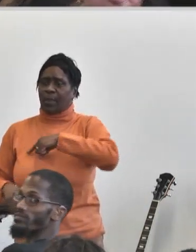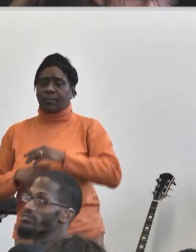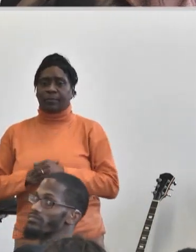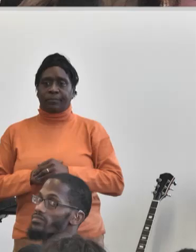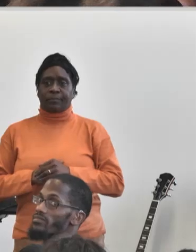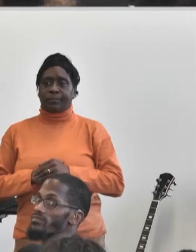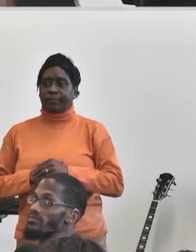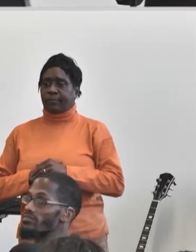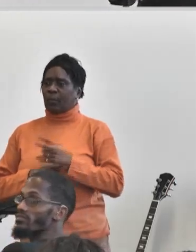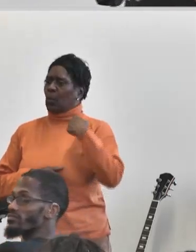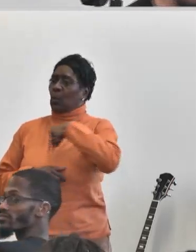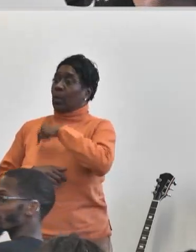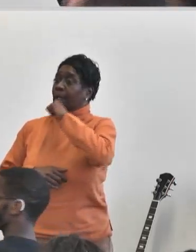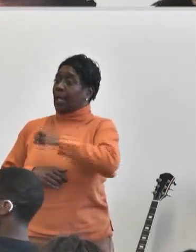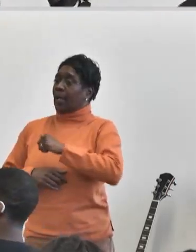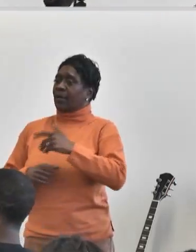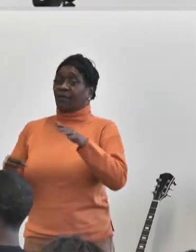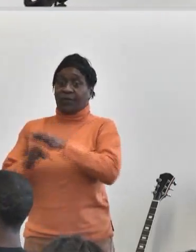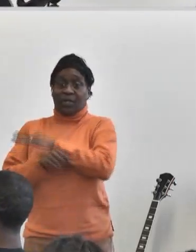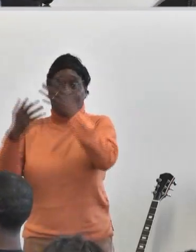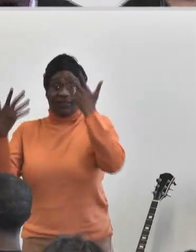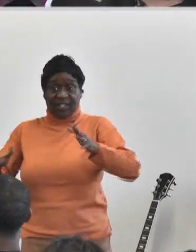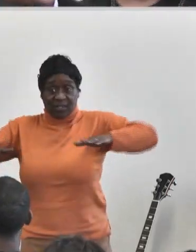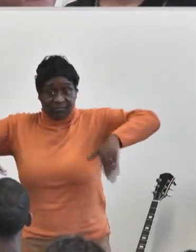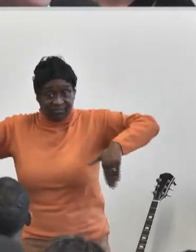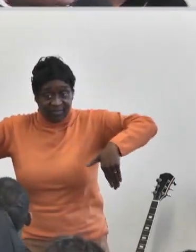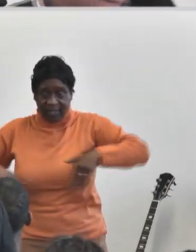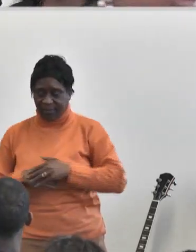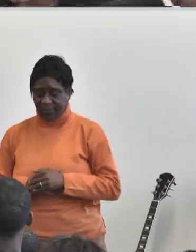And we're not totally done yet.